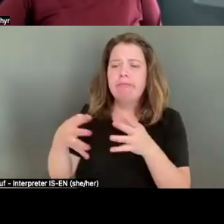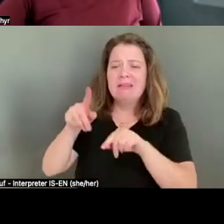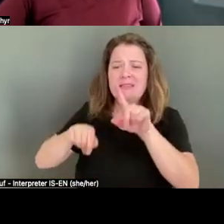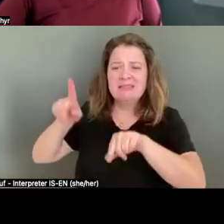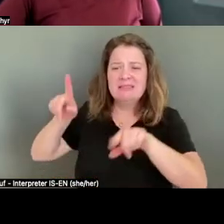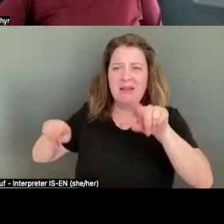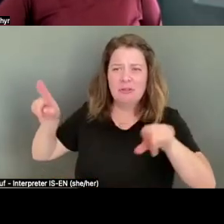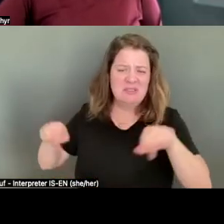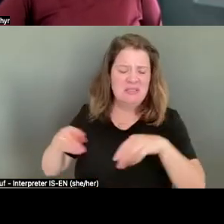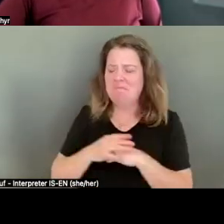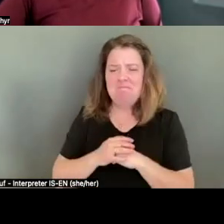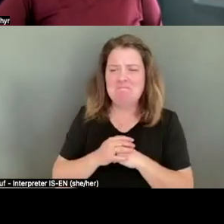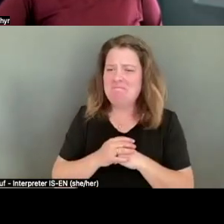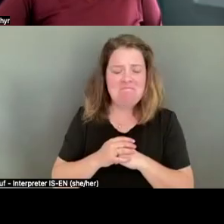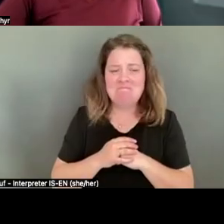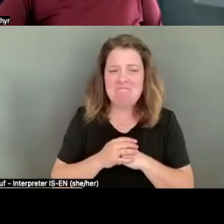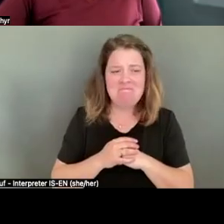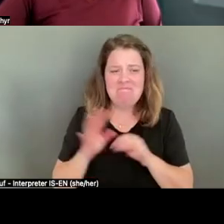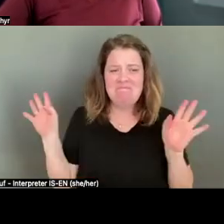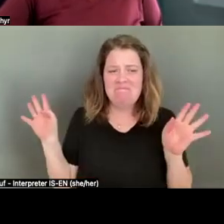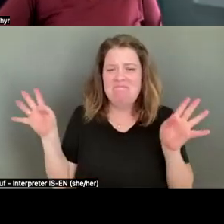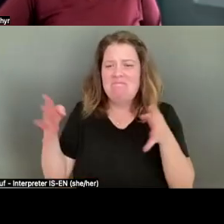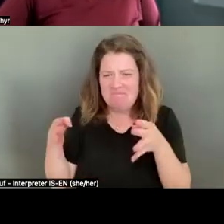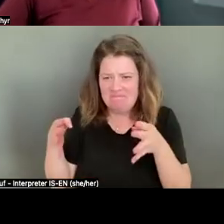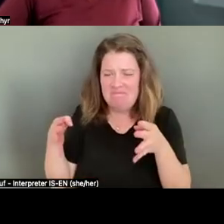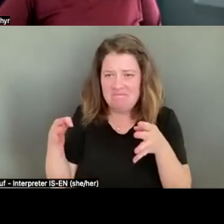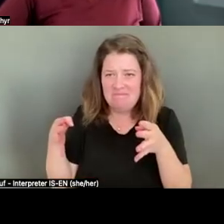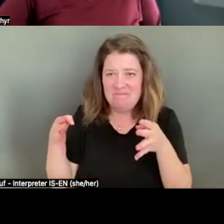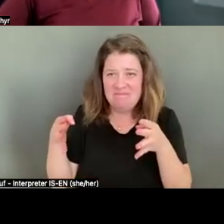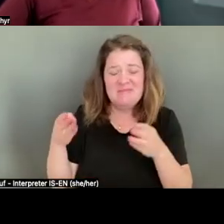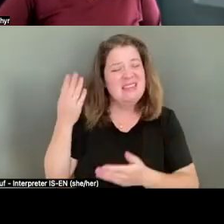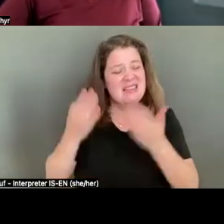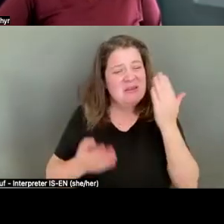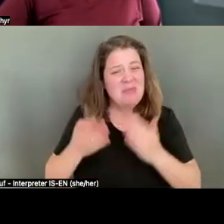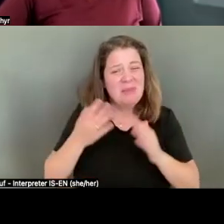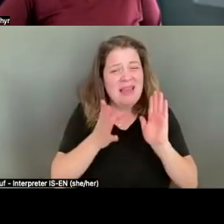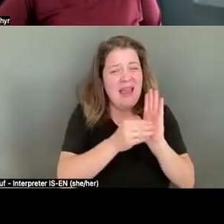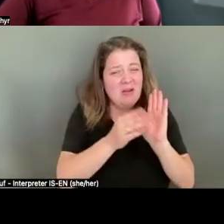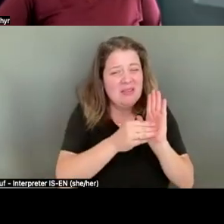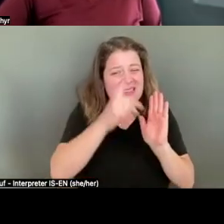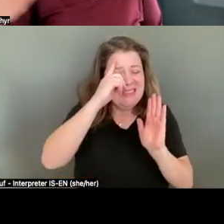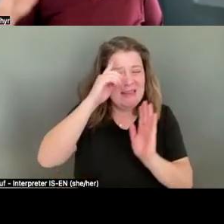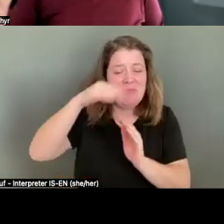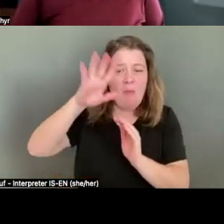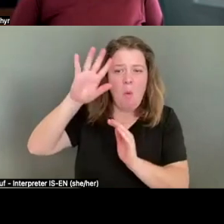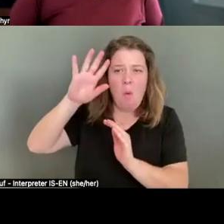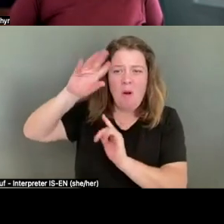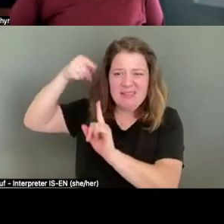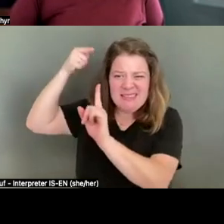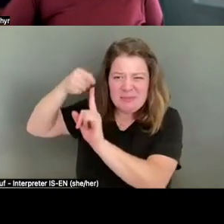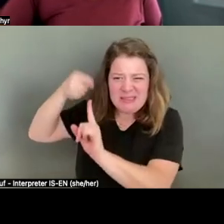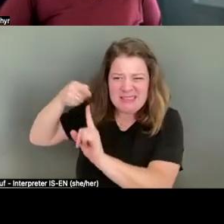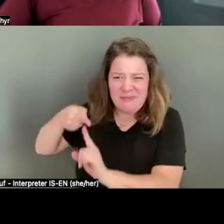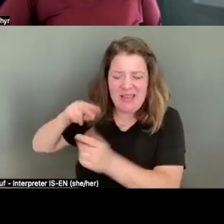associative breadth, perhaps attracting more specifically specific semantic